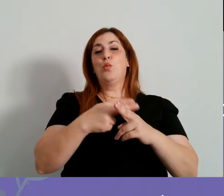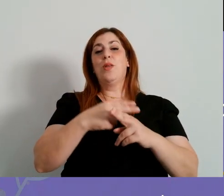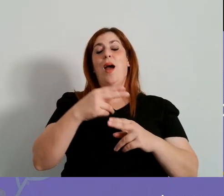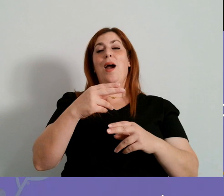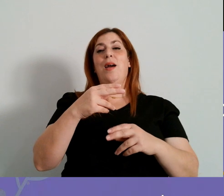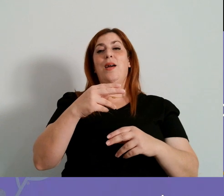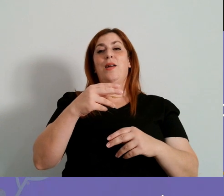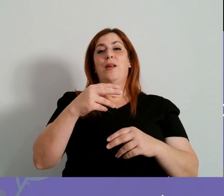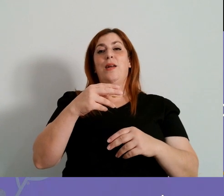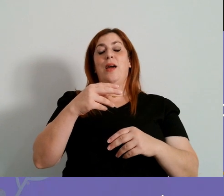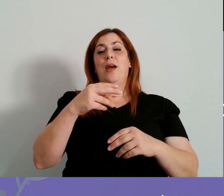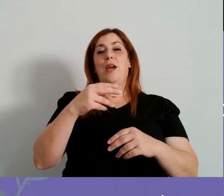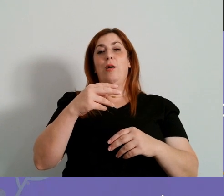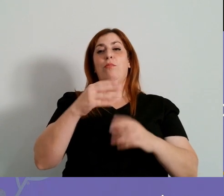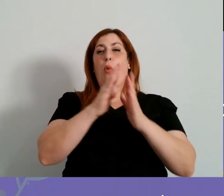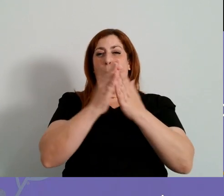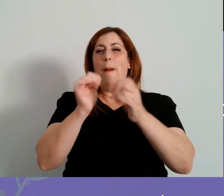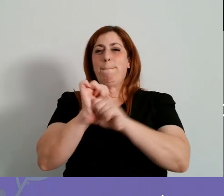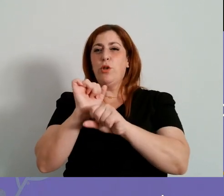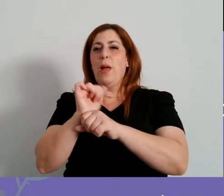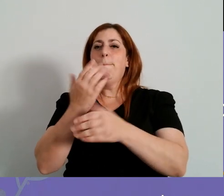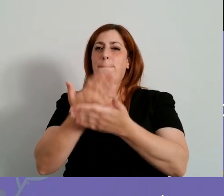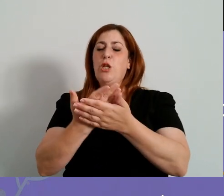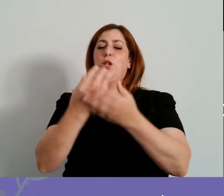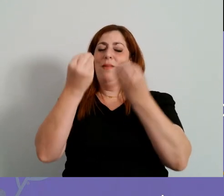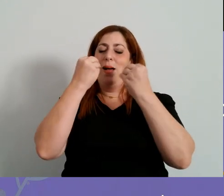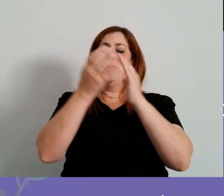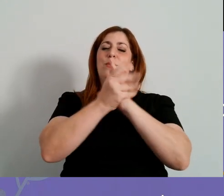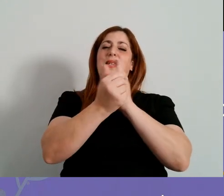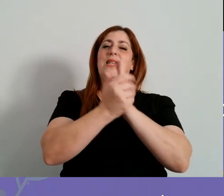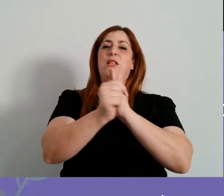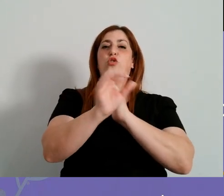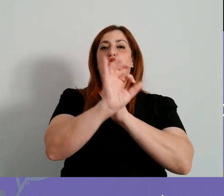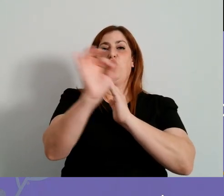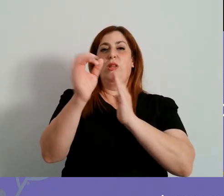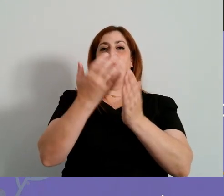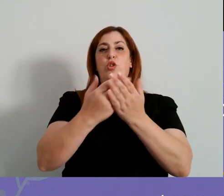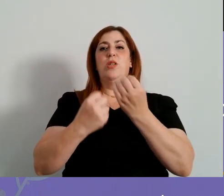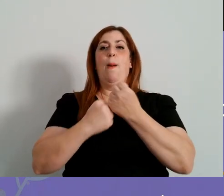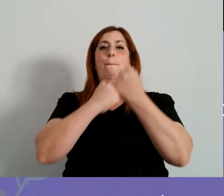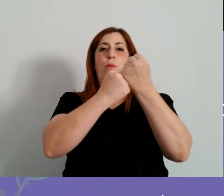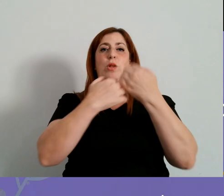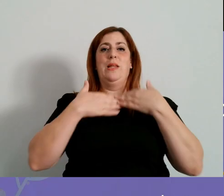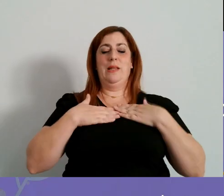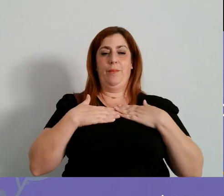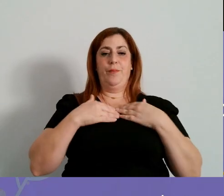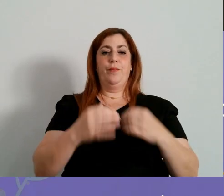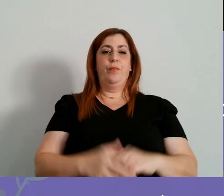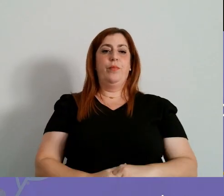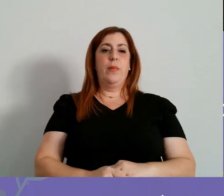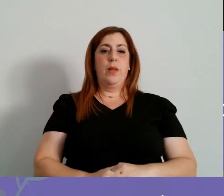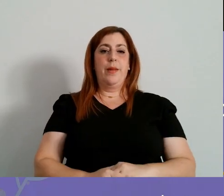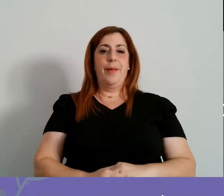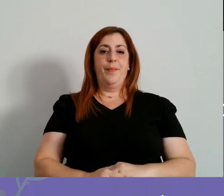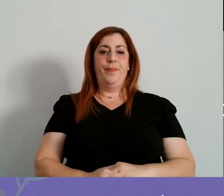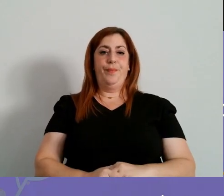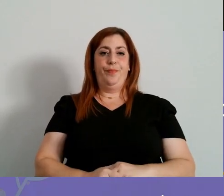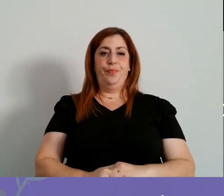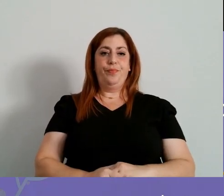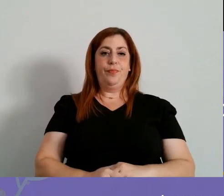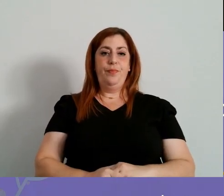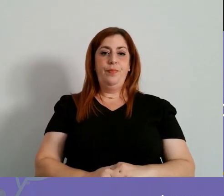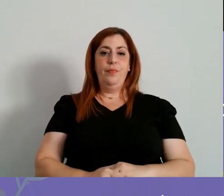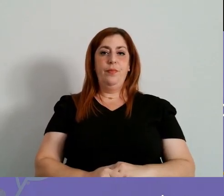learn skills, to be able to better support myself. Another important thing is to unlearn internalized ableism and other